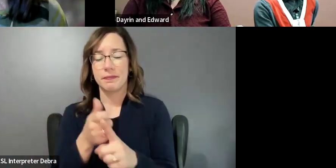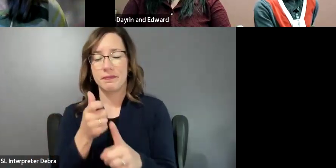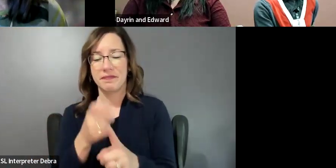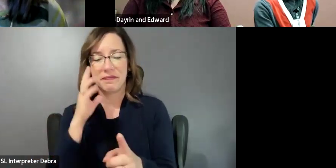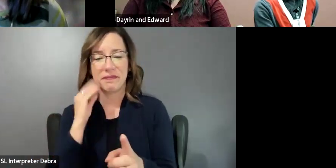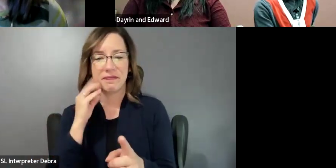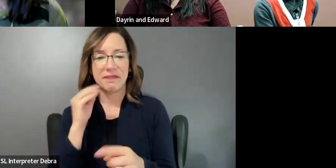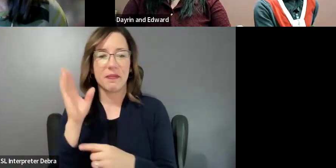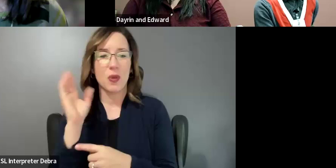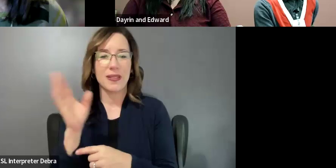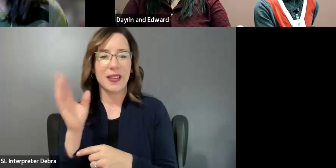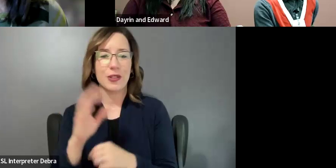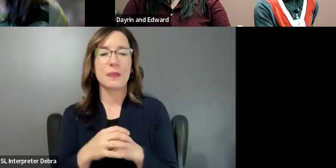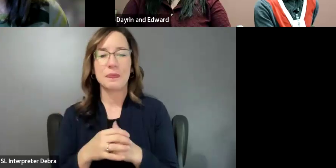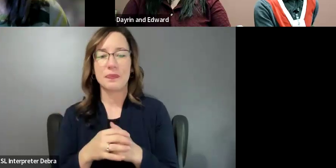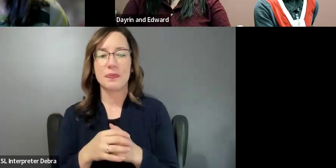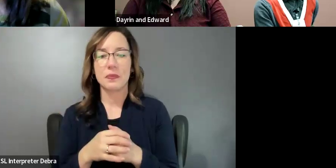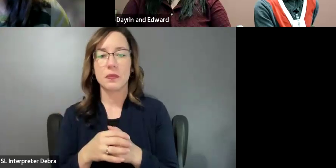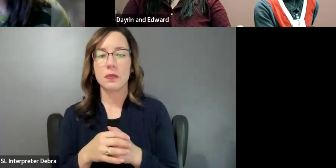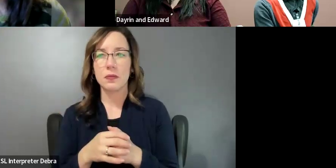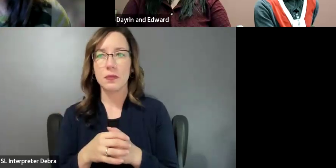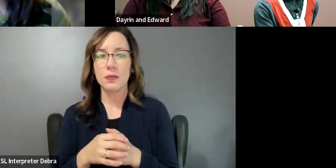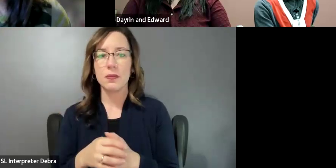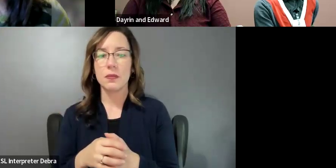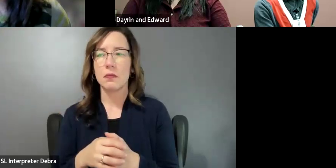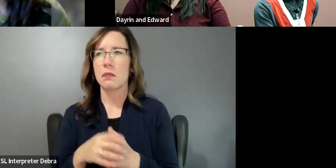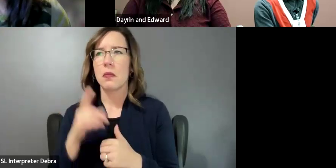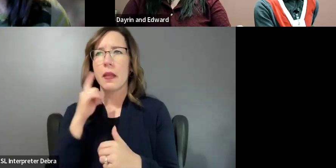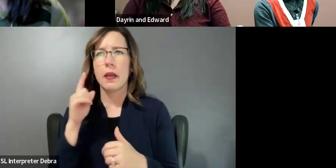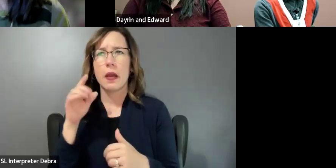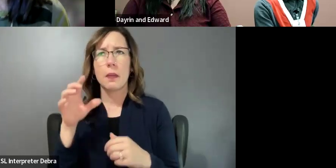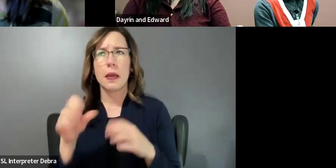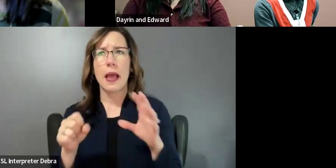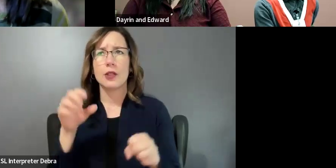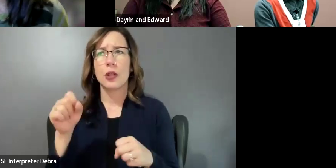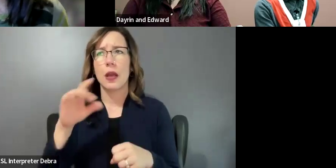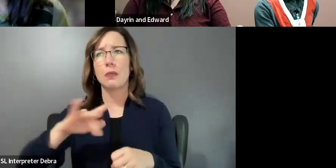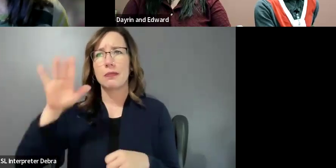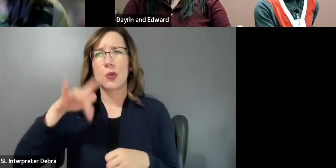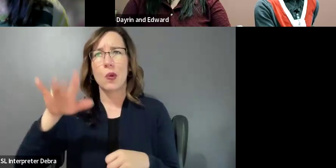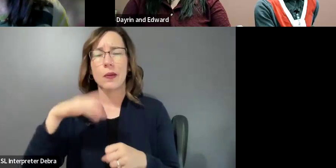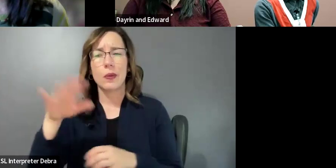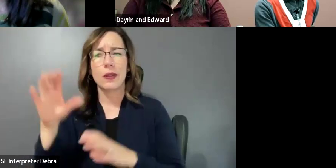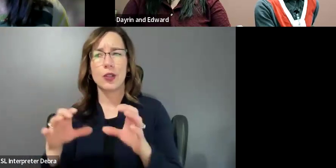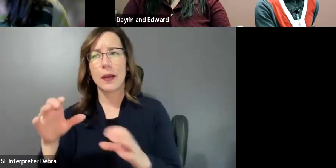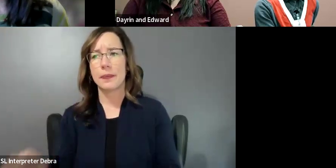on your presentation. And I think I'm catching everybody. I'm kind of scrolling through my chat.